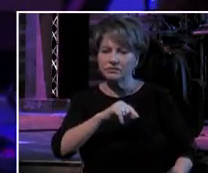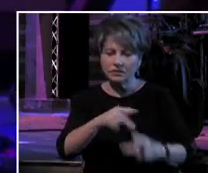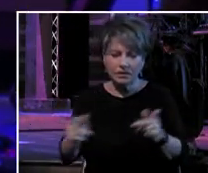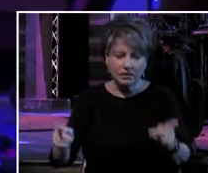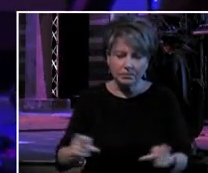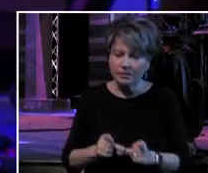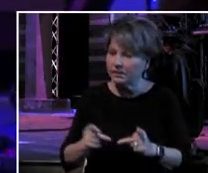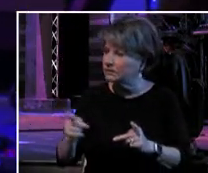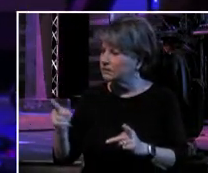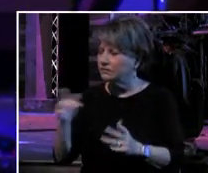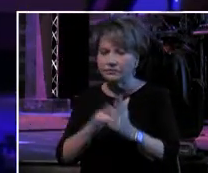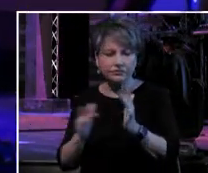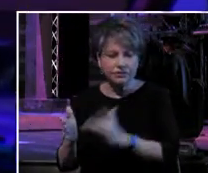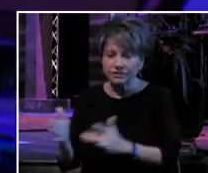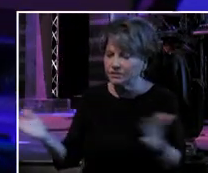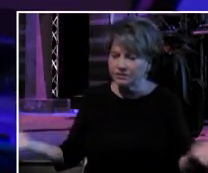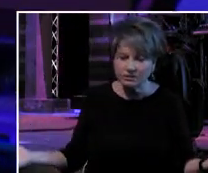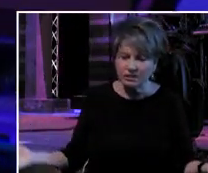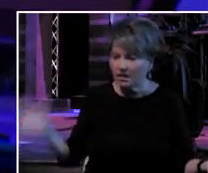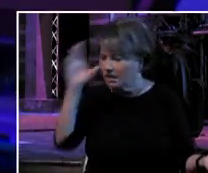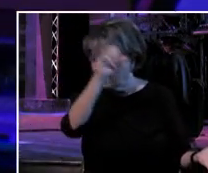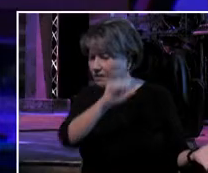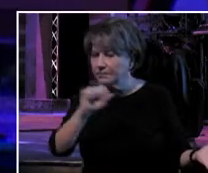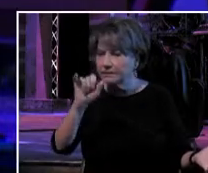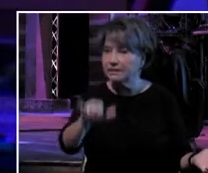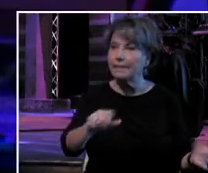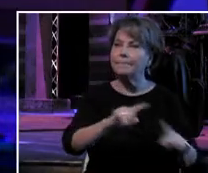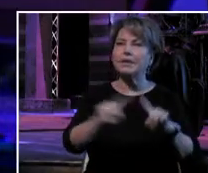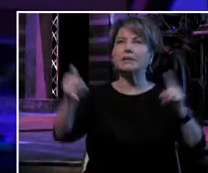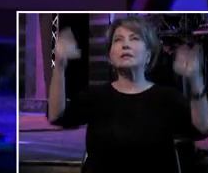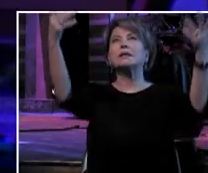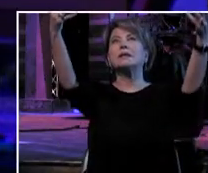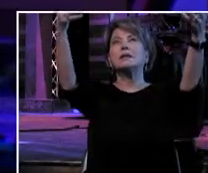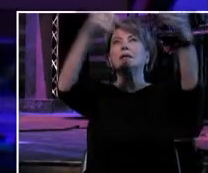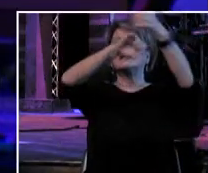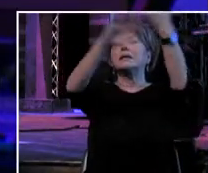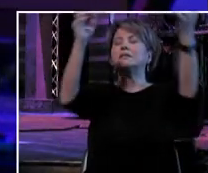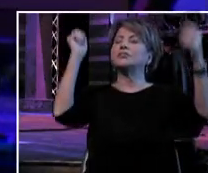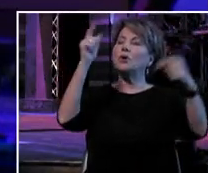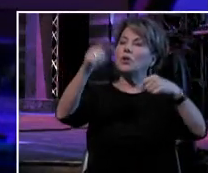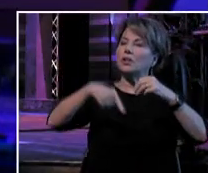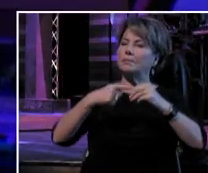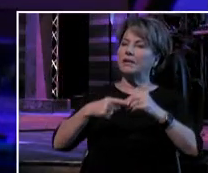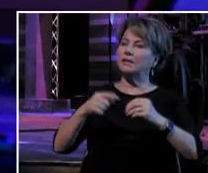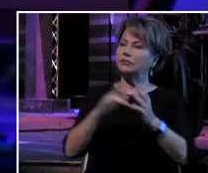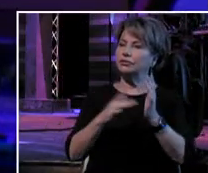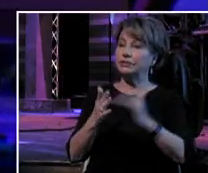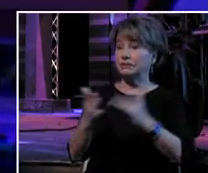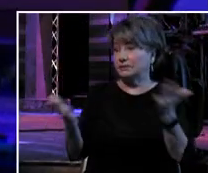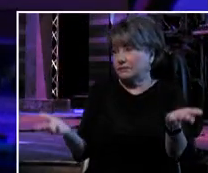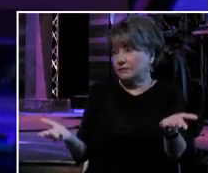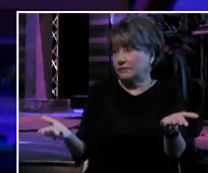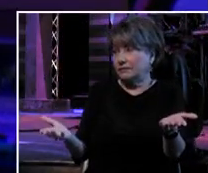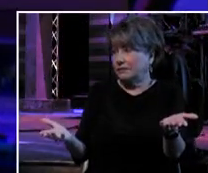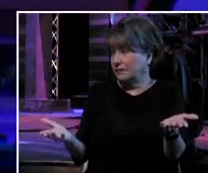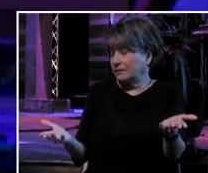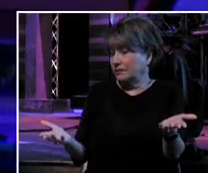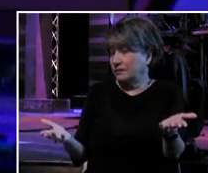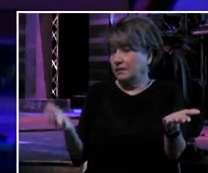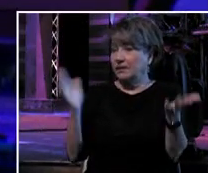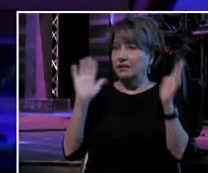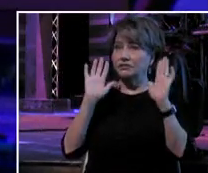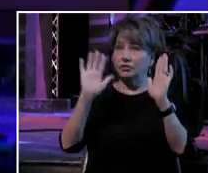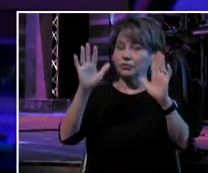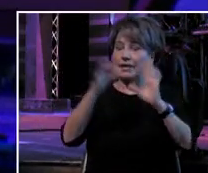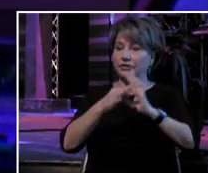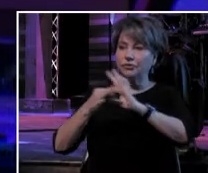earth, I missed it. But this is what we have, and it's all about Jesus. I mean, folks, this great uniting with